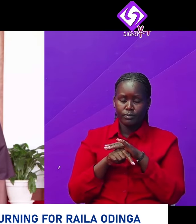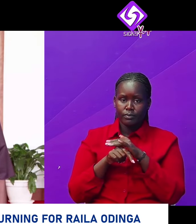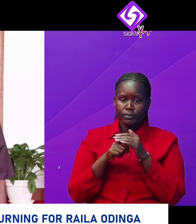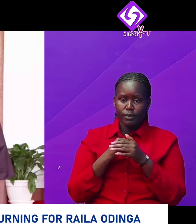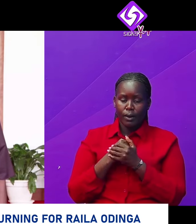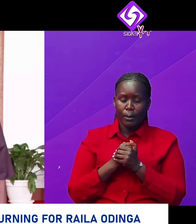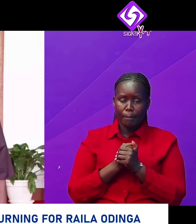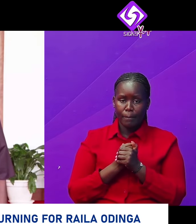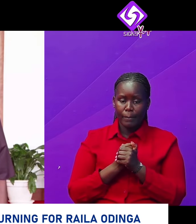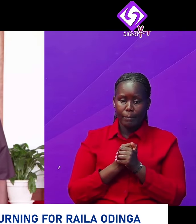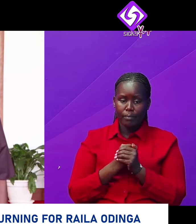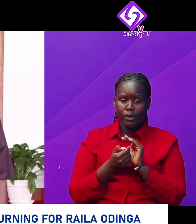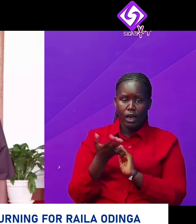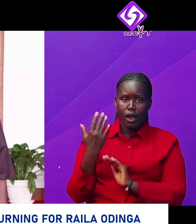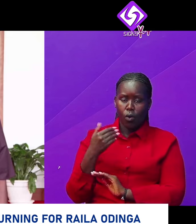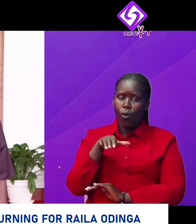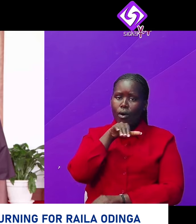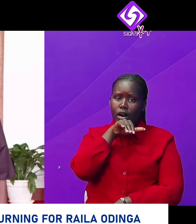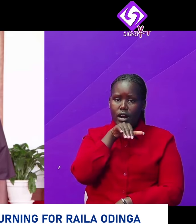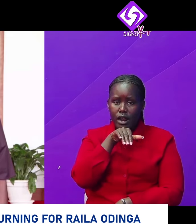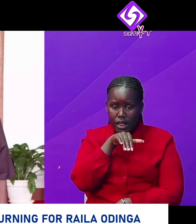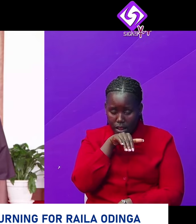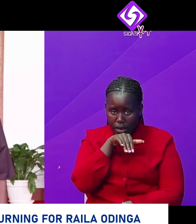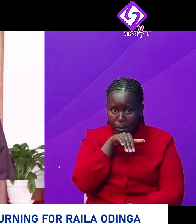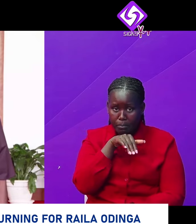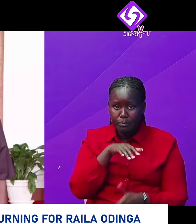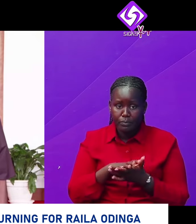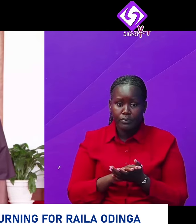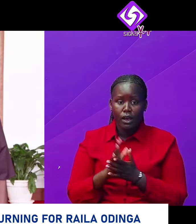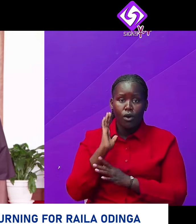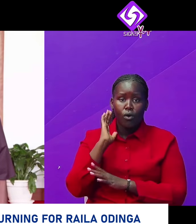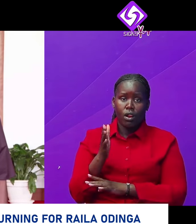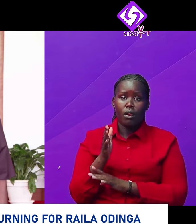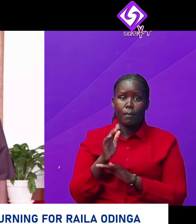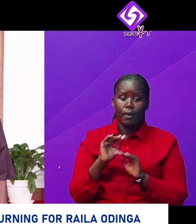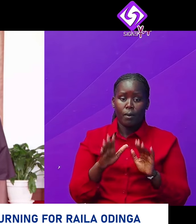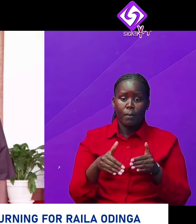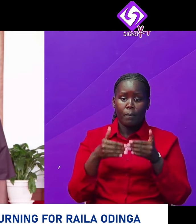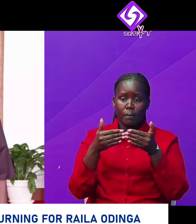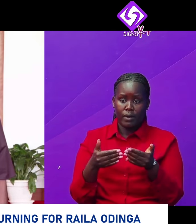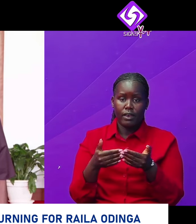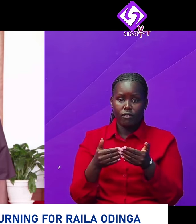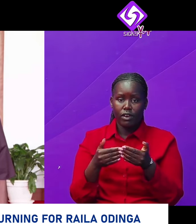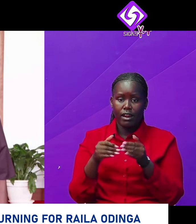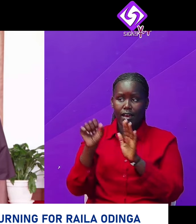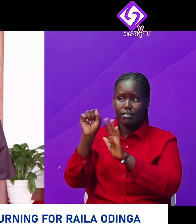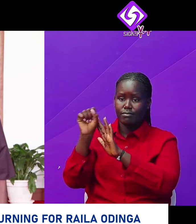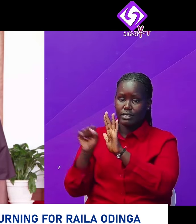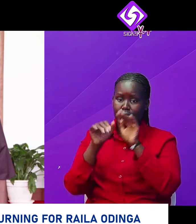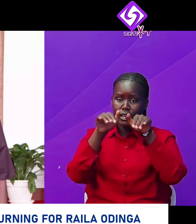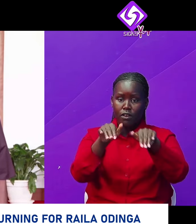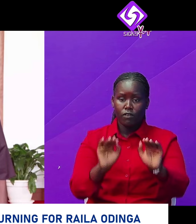Our former Prime Minister, Raila Amolo Odinga, shall be accorded a state funeral with all